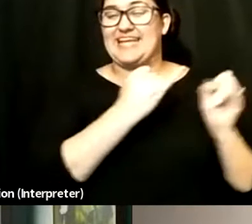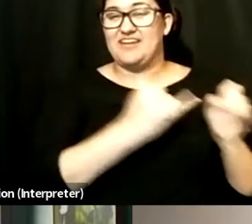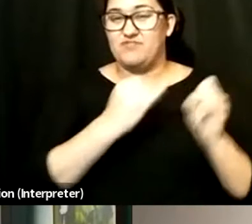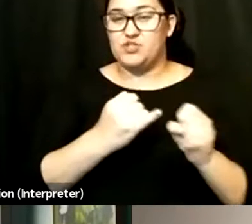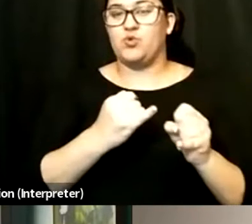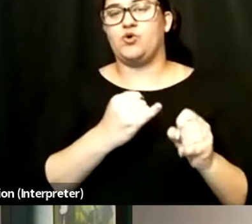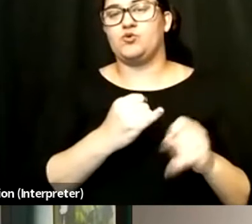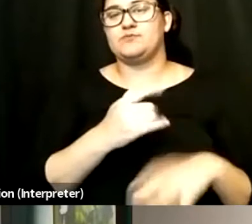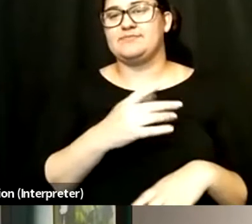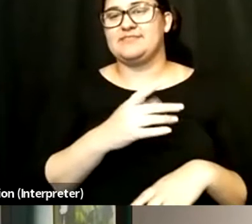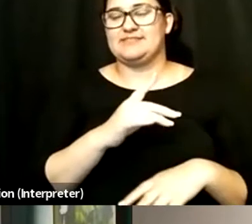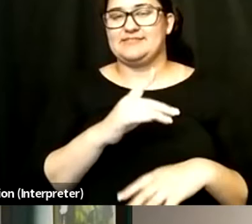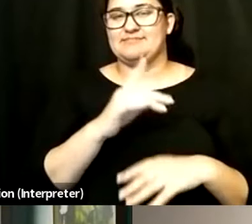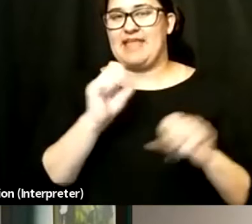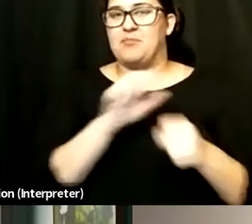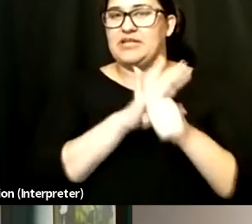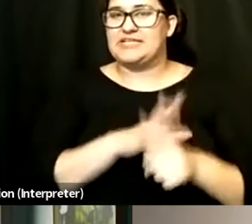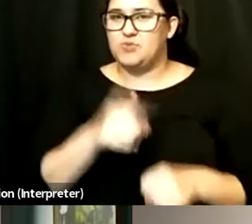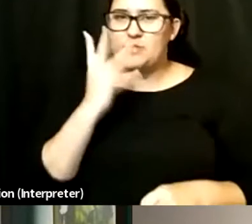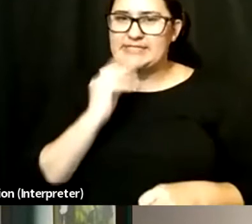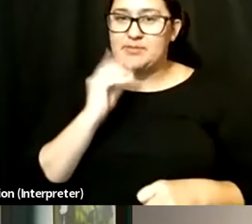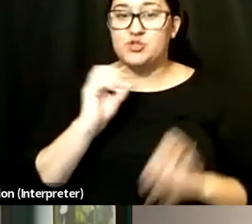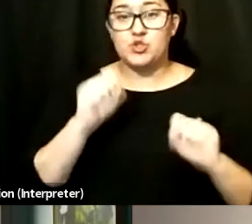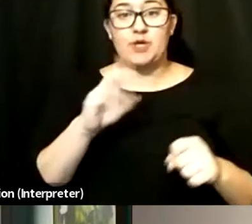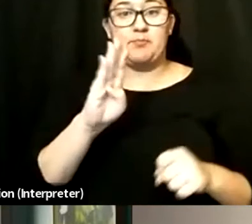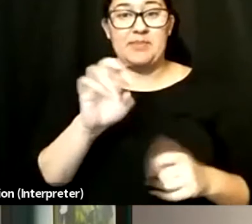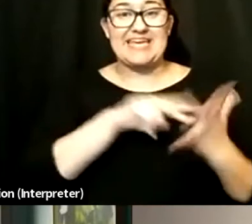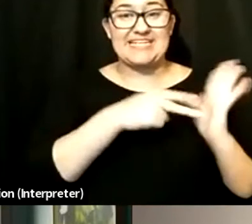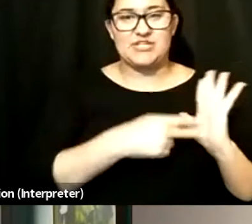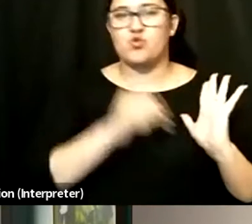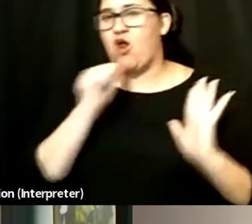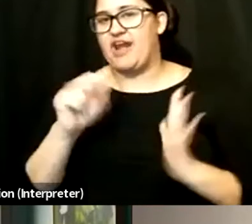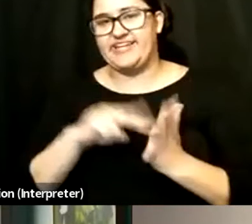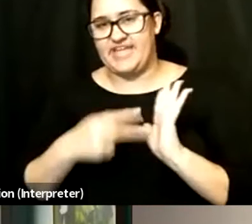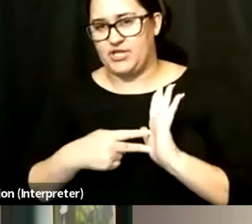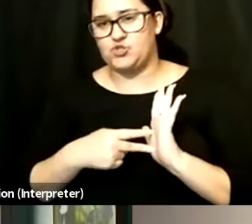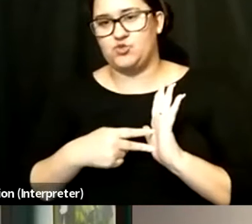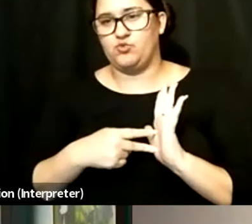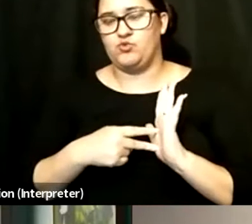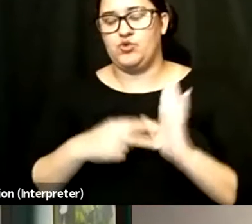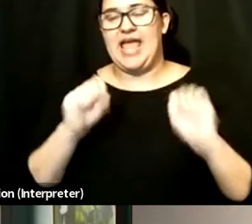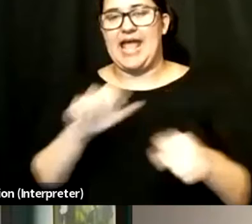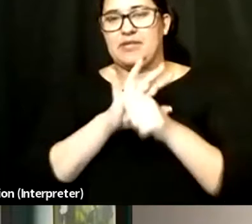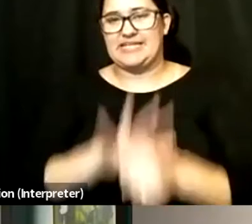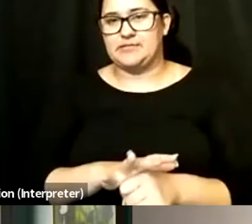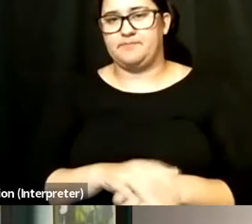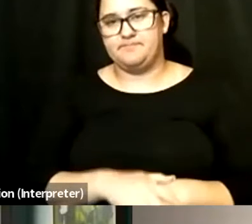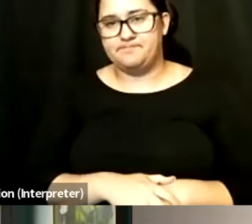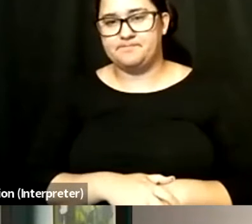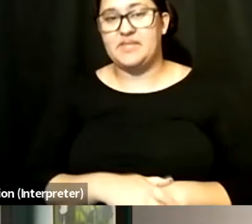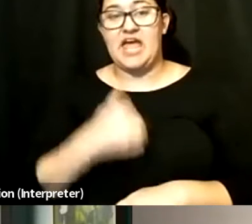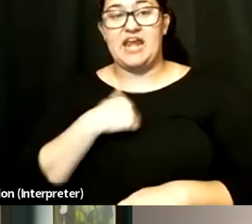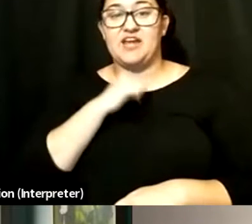experienced in the past week? And this could be intentional or unintentional ableism from another individual. And I don't